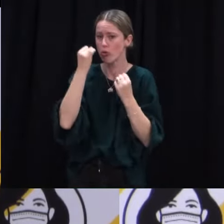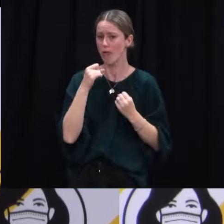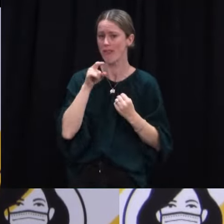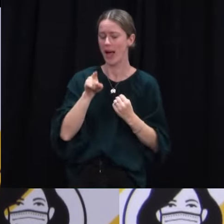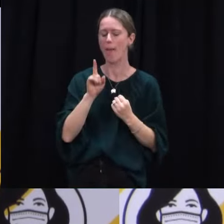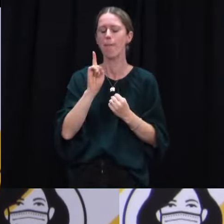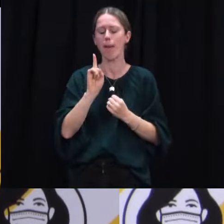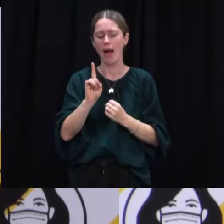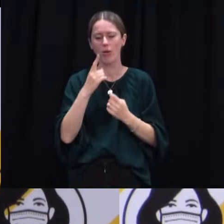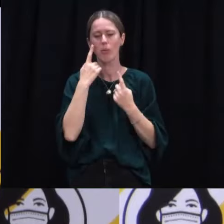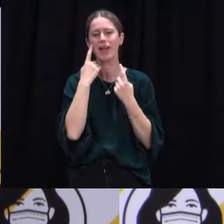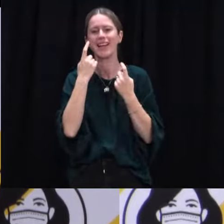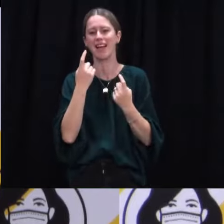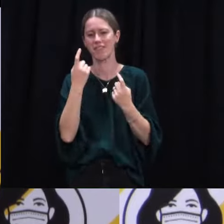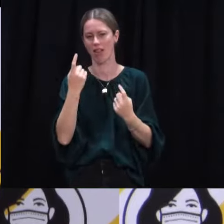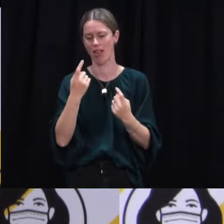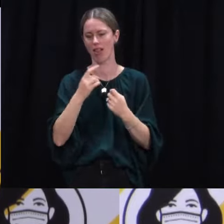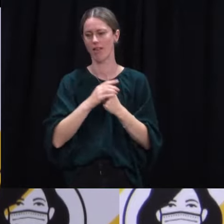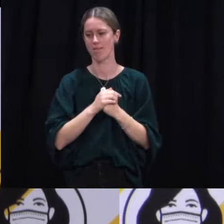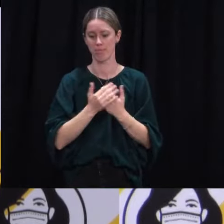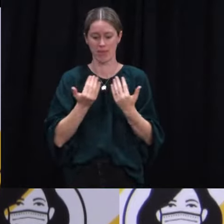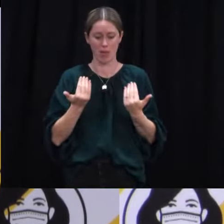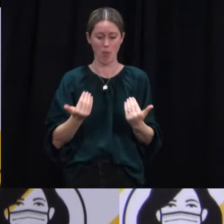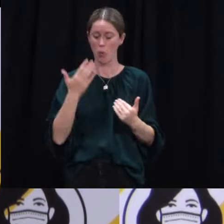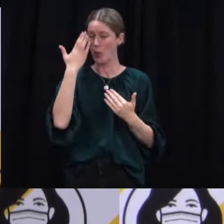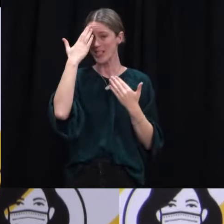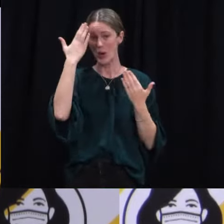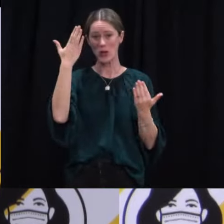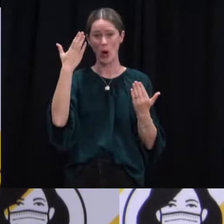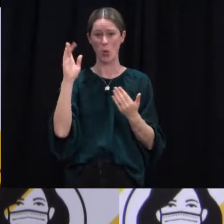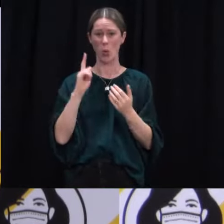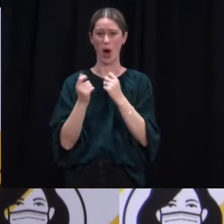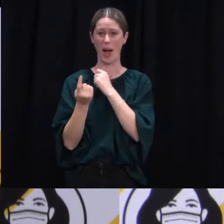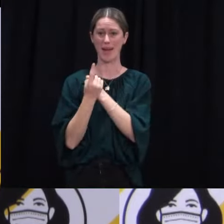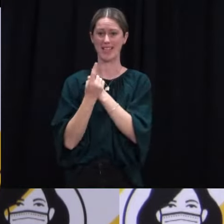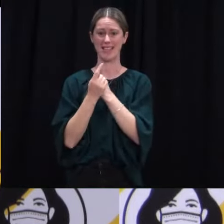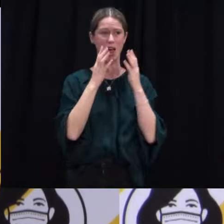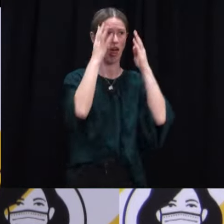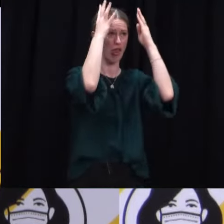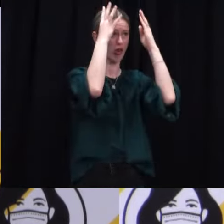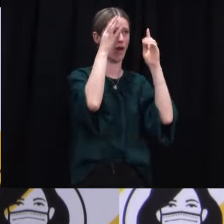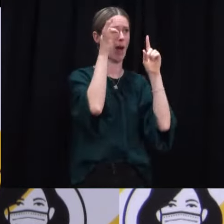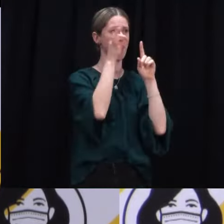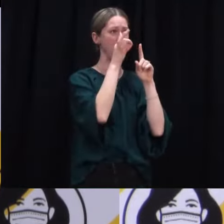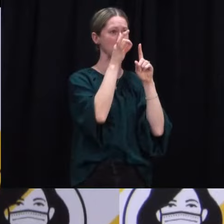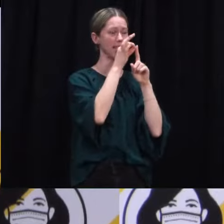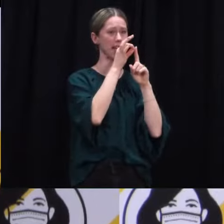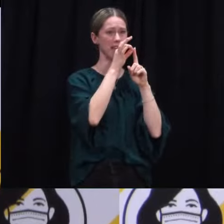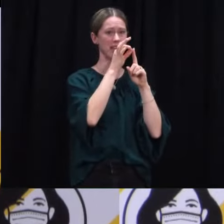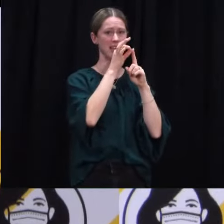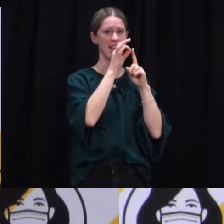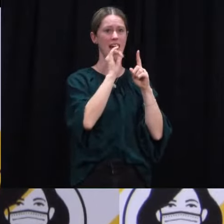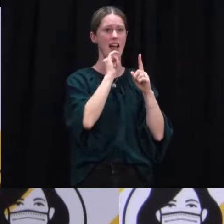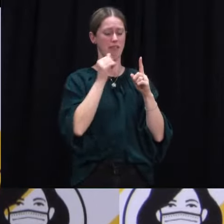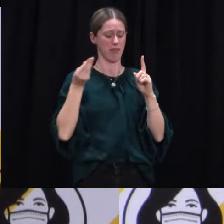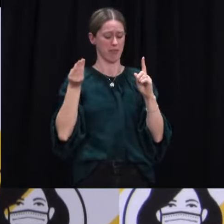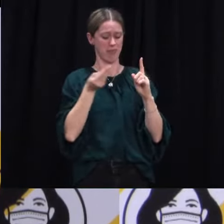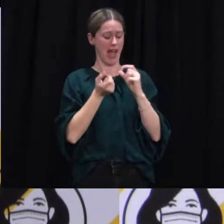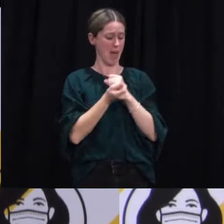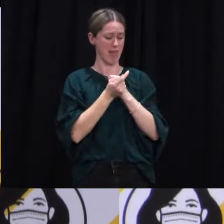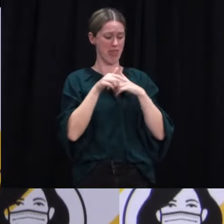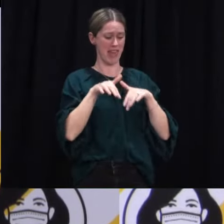risk possible. At this point, we still do not know what happened at the Crown Plaza, whether it was even at the Crown Plaza that there